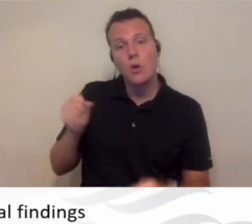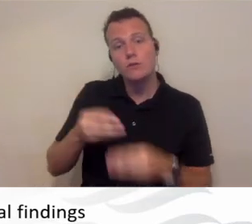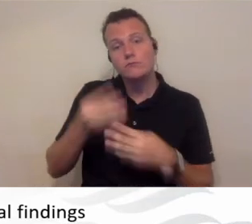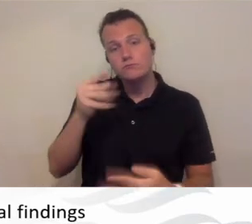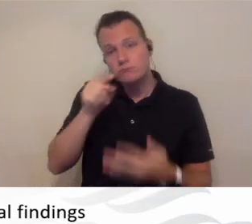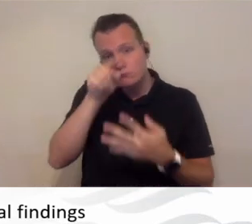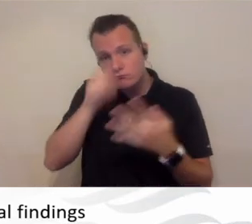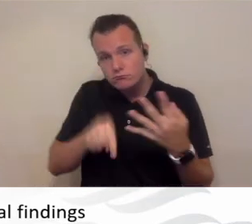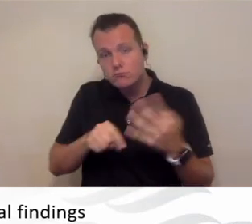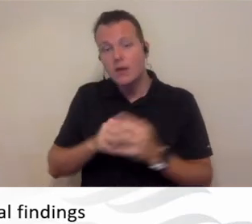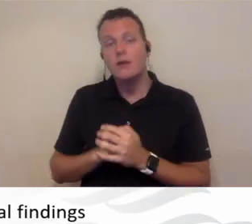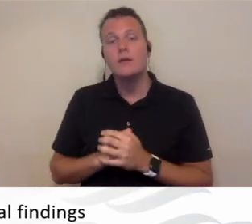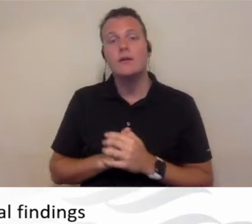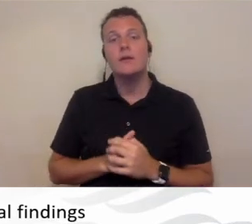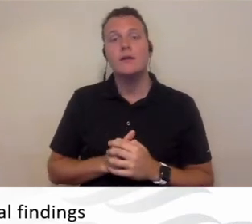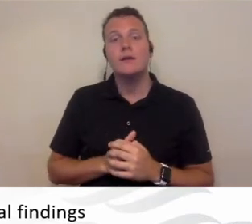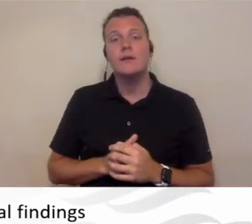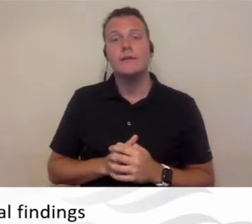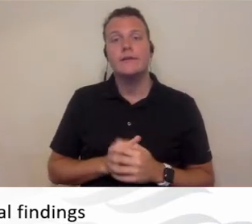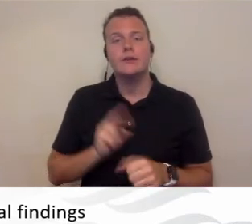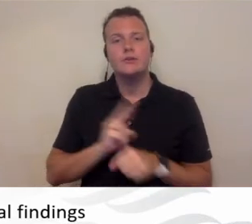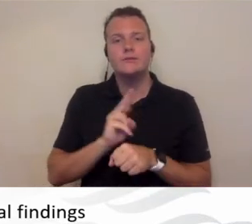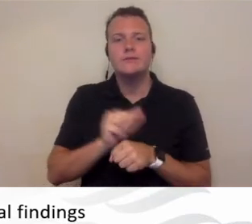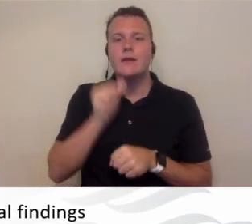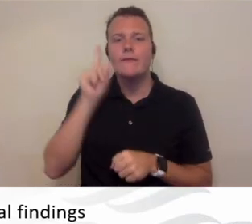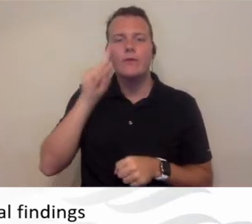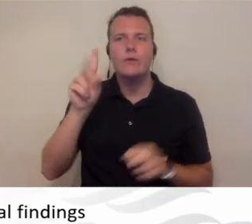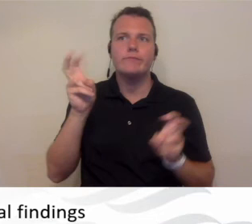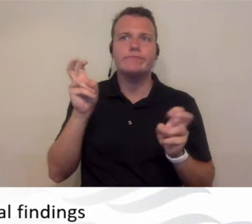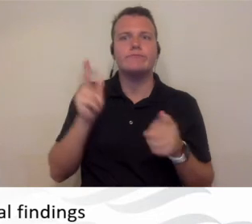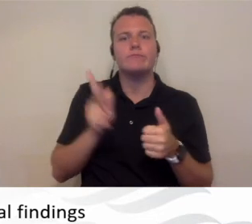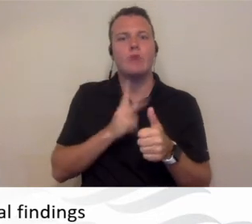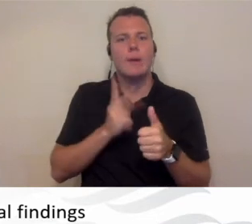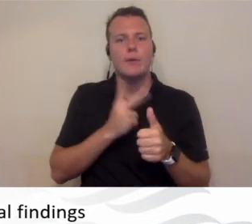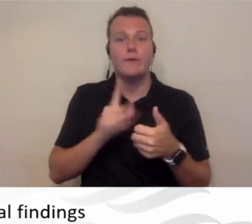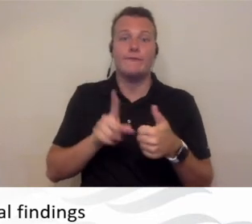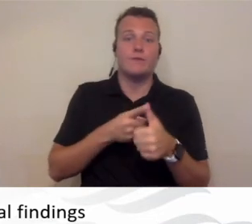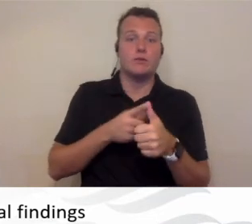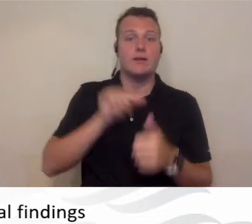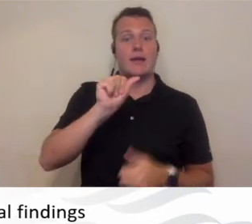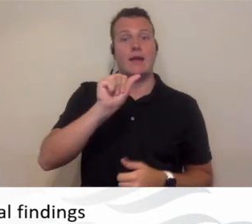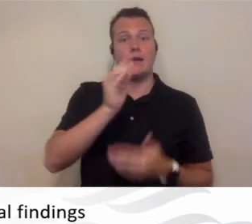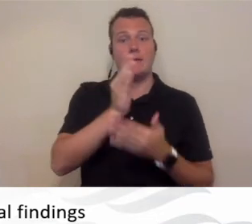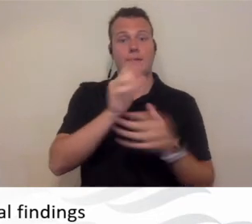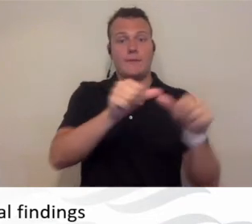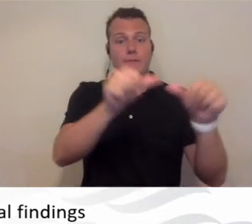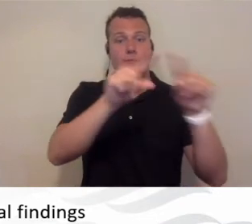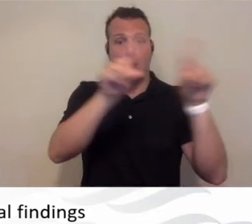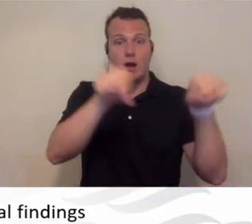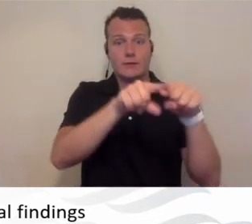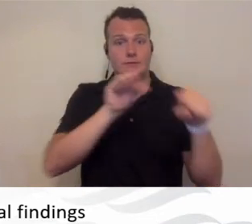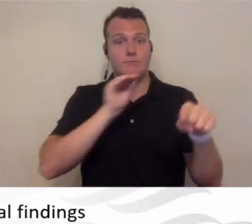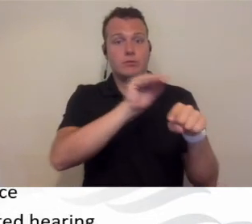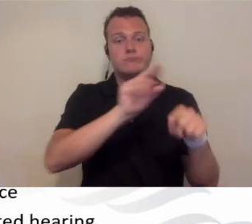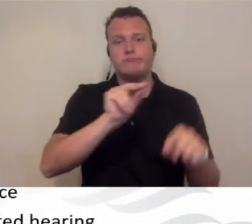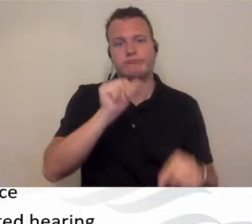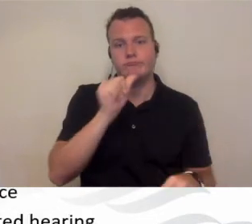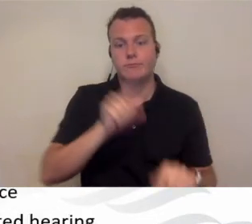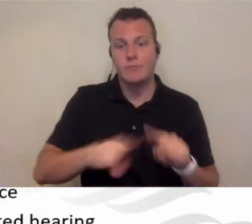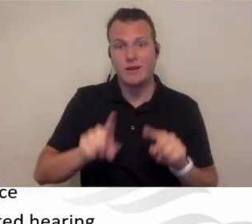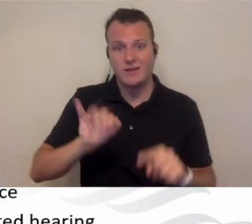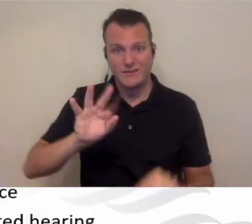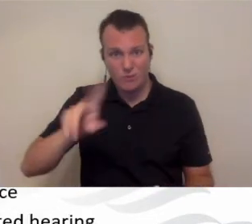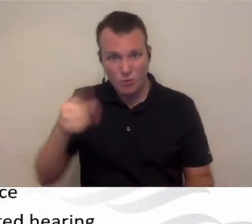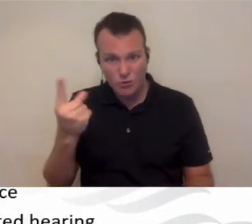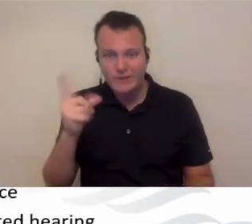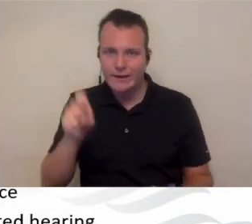used not necessarily as a primary code, doesn't go in that first A position, but if this is all there is, then you